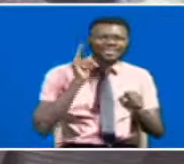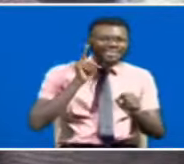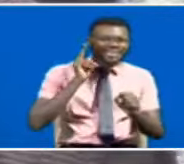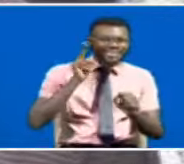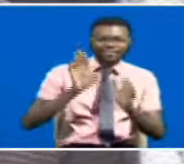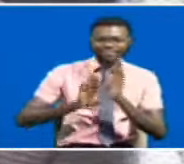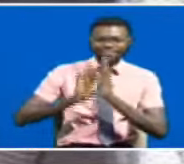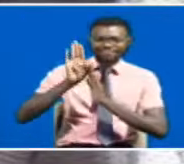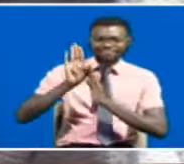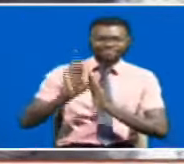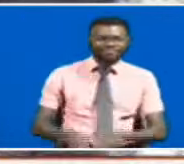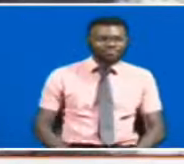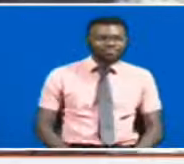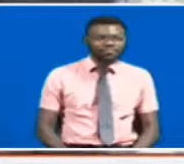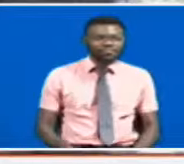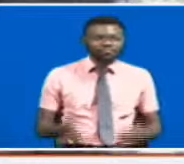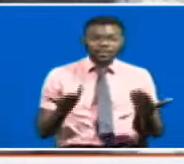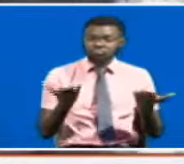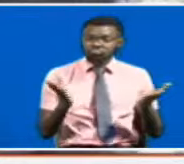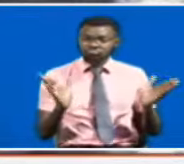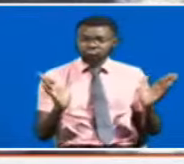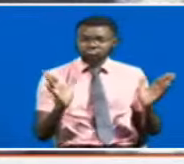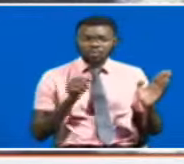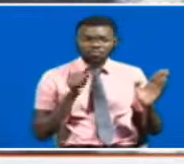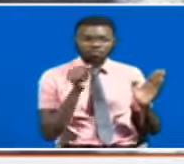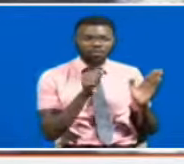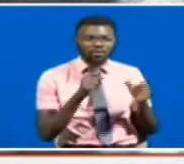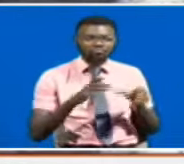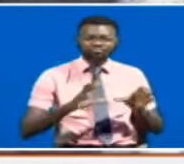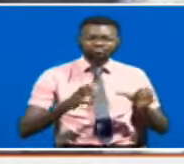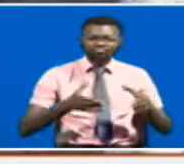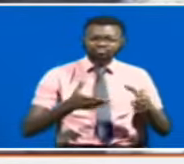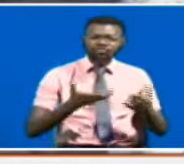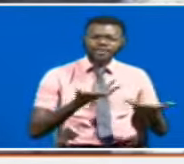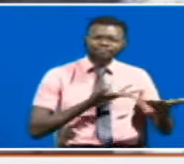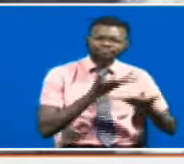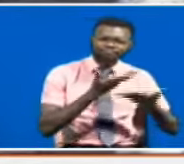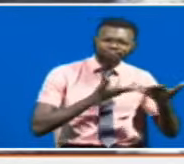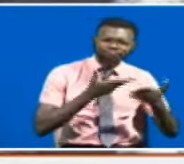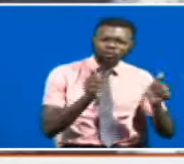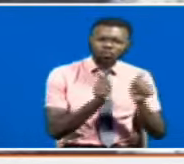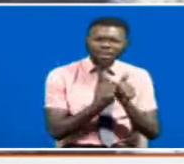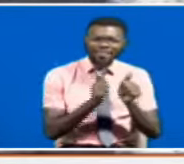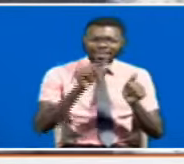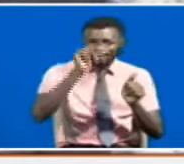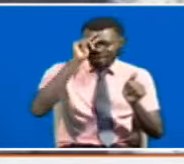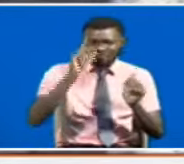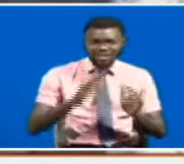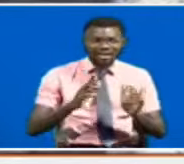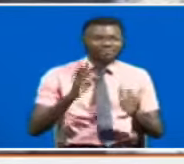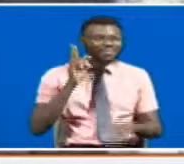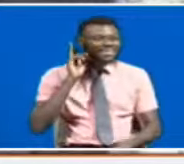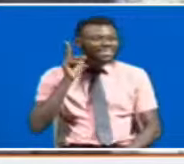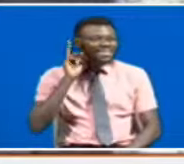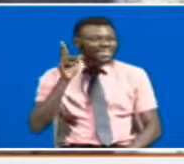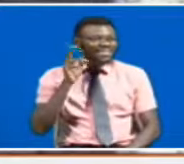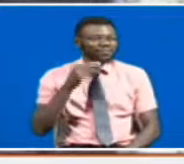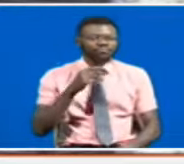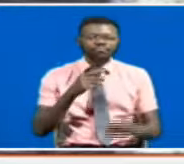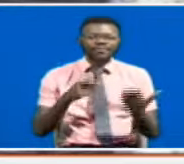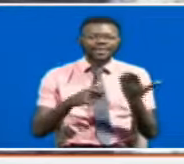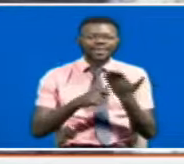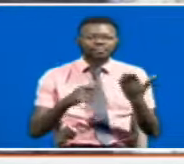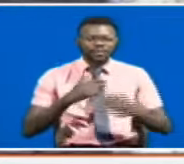Elders will engage His Excellency the Governor of Kisii, His Excellency Mbunge